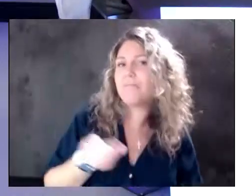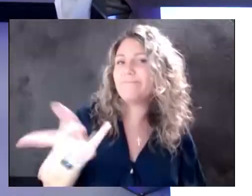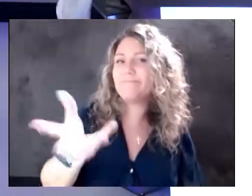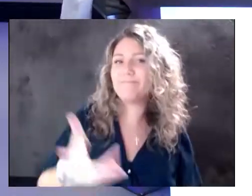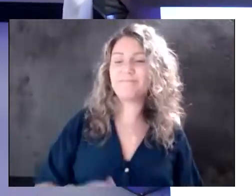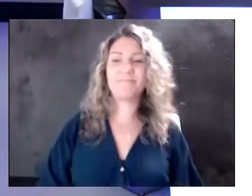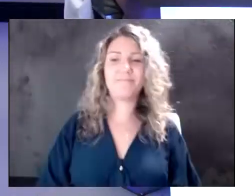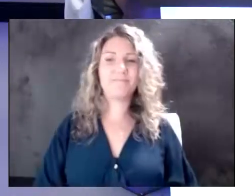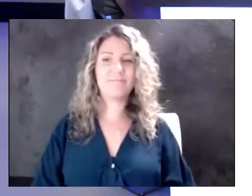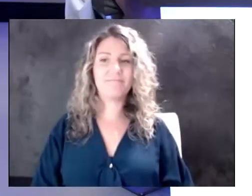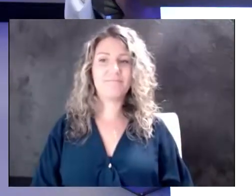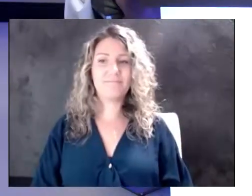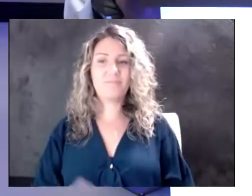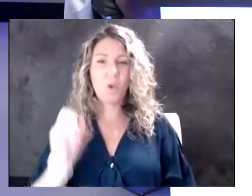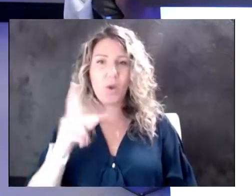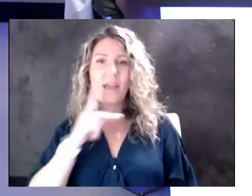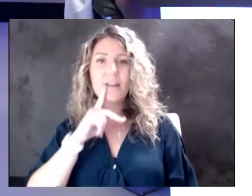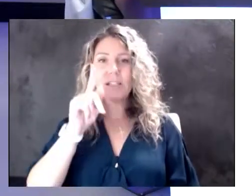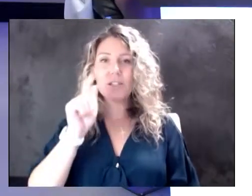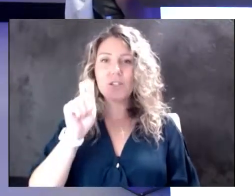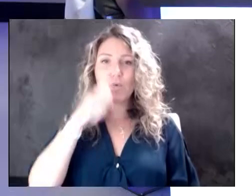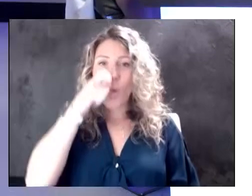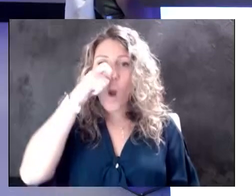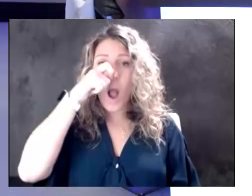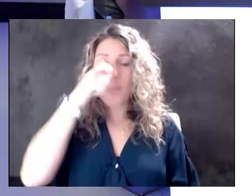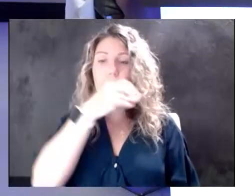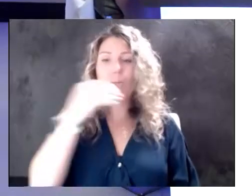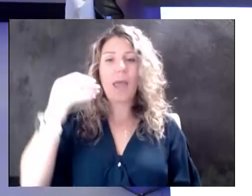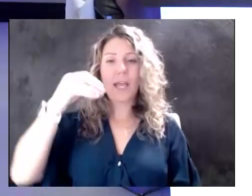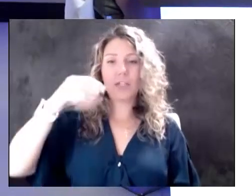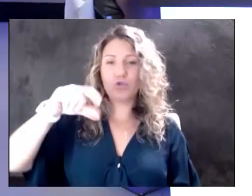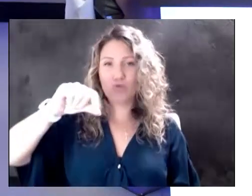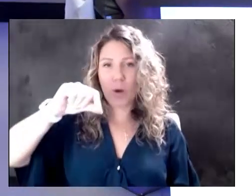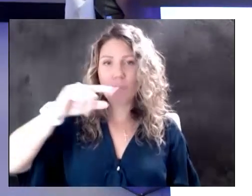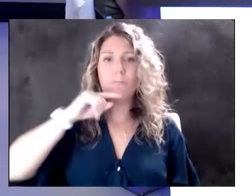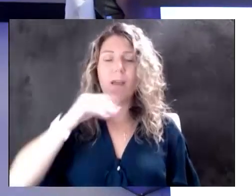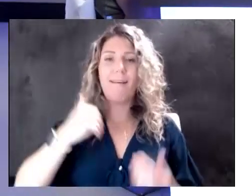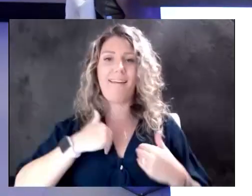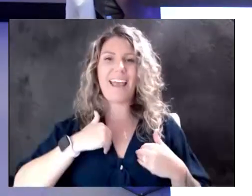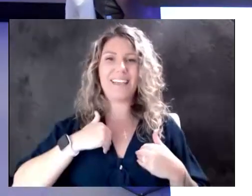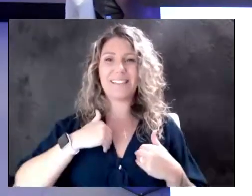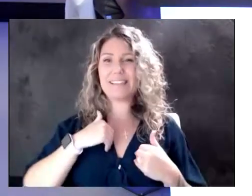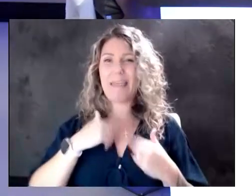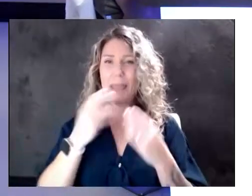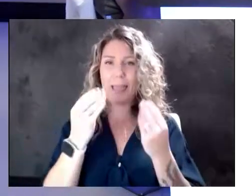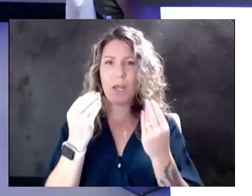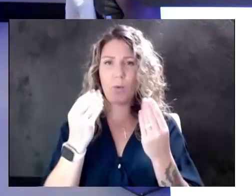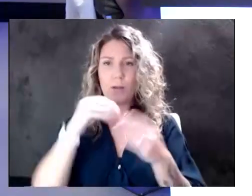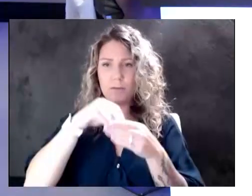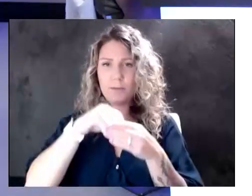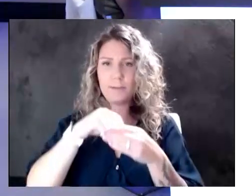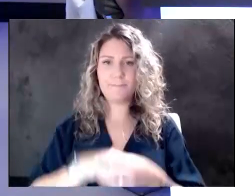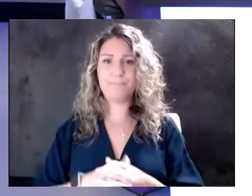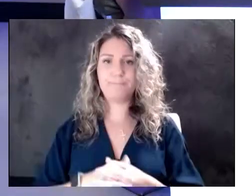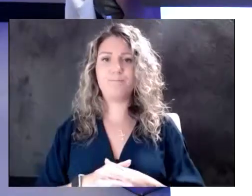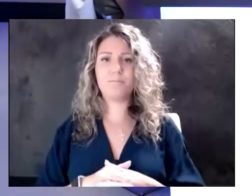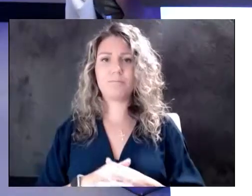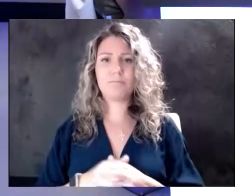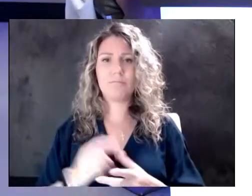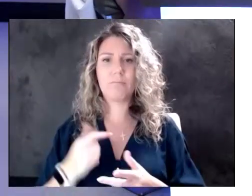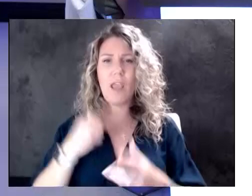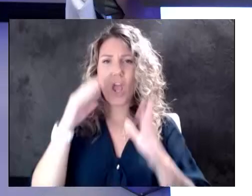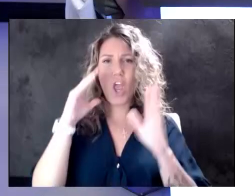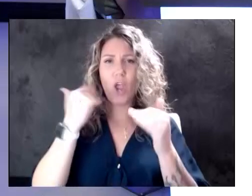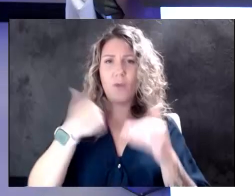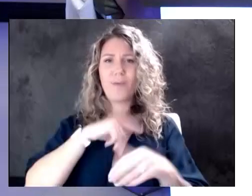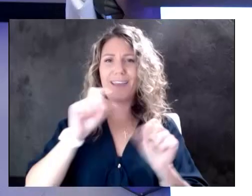and Yep. So a swab and a dropper. So that dropper has the liquid in it. We have this swab. I hope that we can open these easily. This